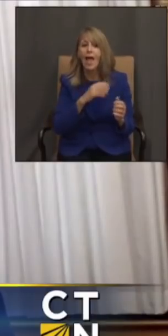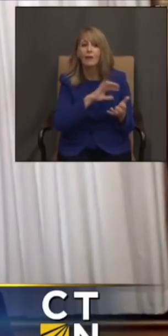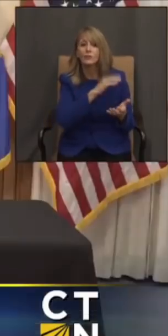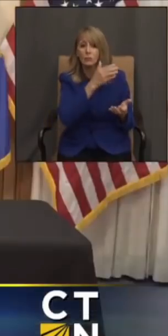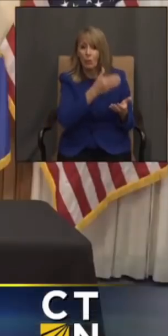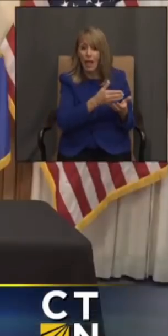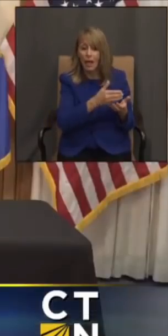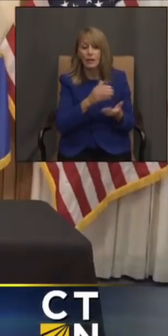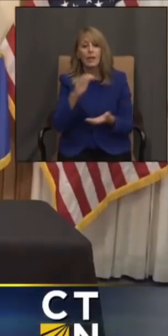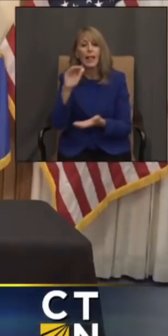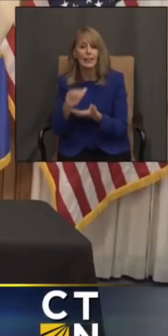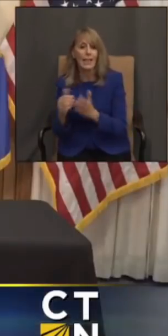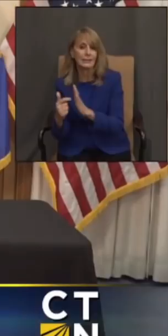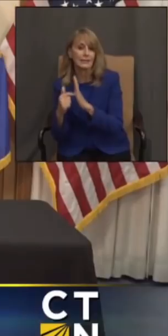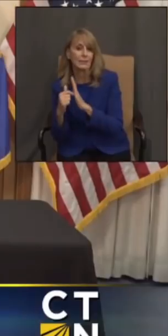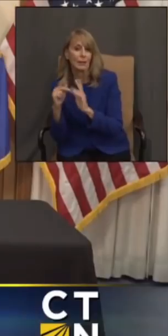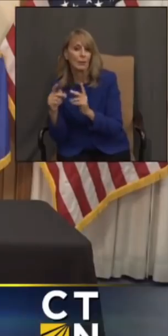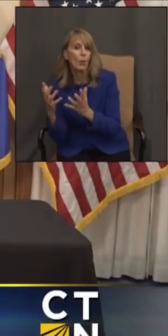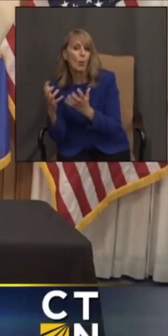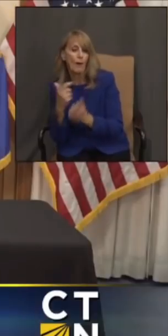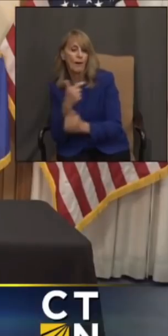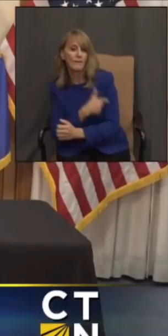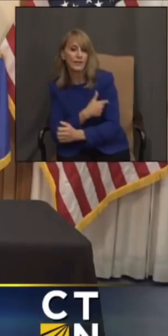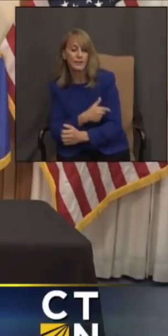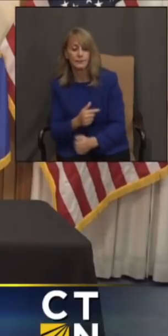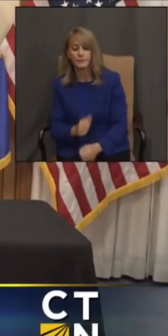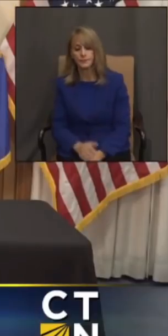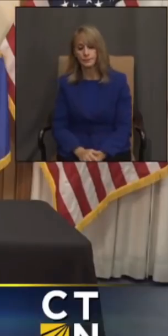demand. Thank you.